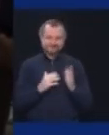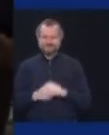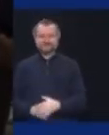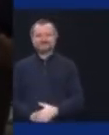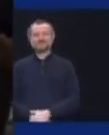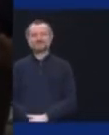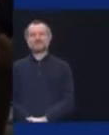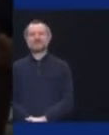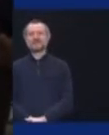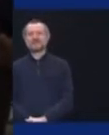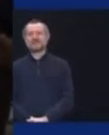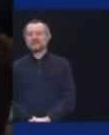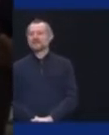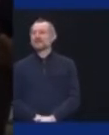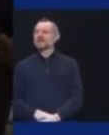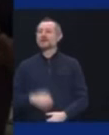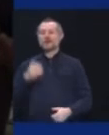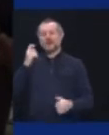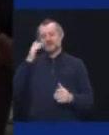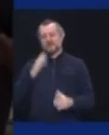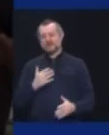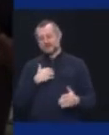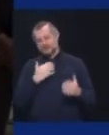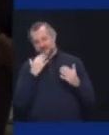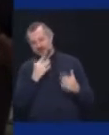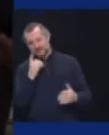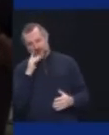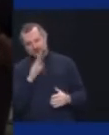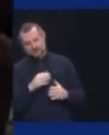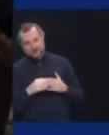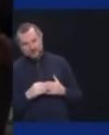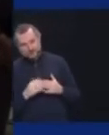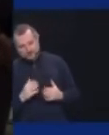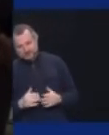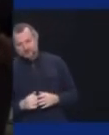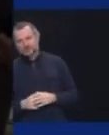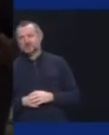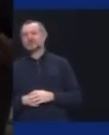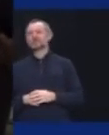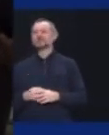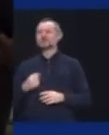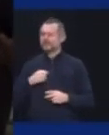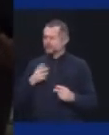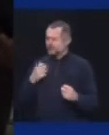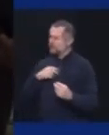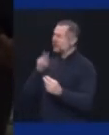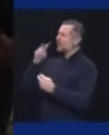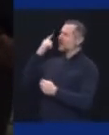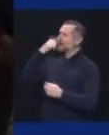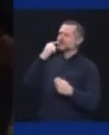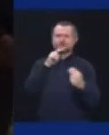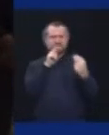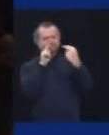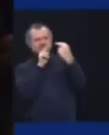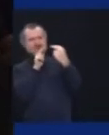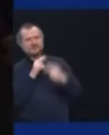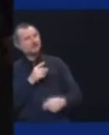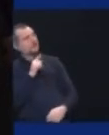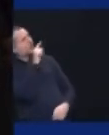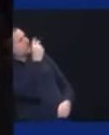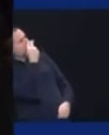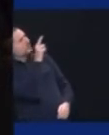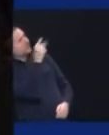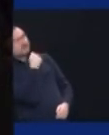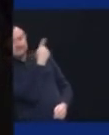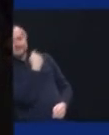You know, Governor, I want to thank you for your leadership. I want to look at you. I want to thank you for your